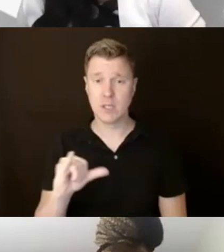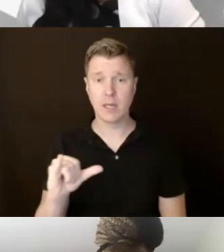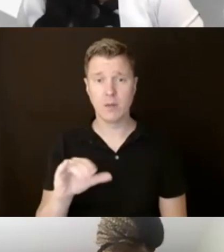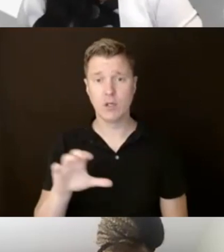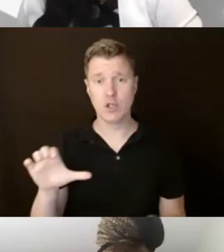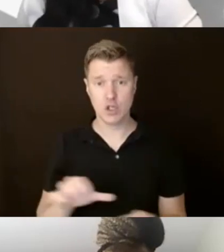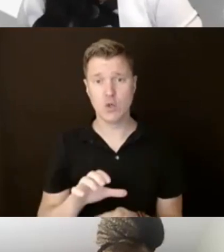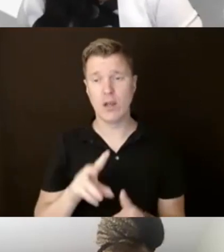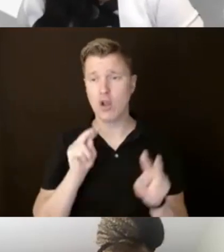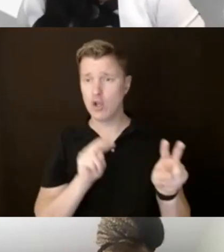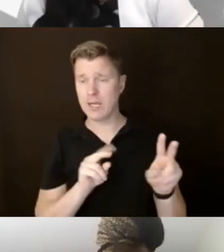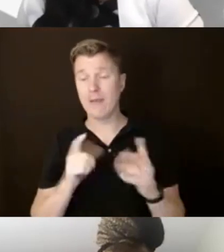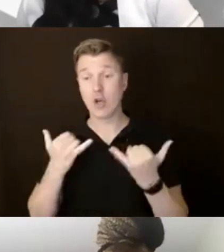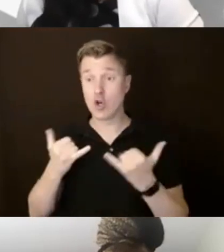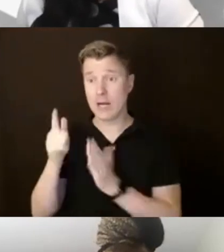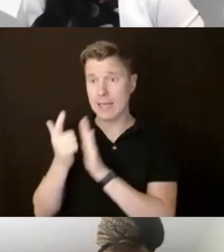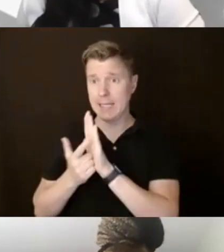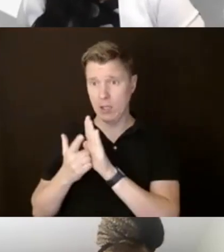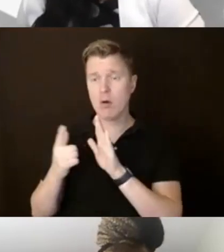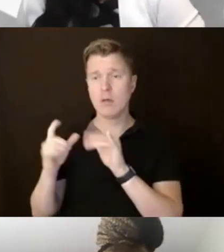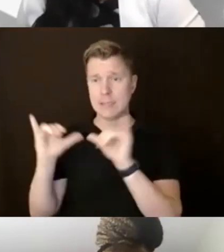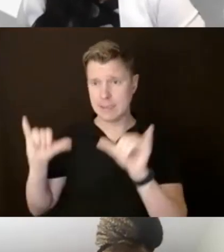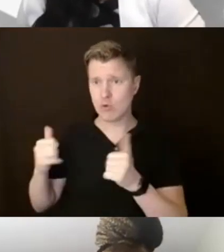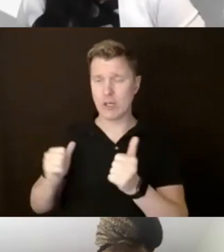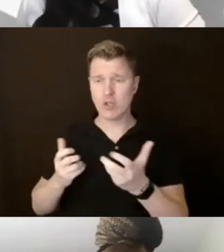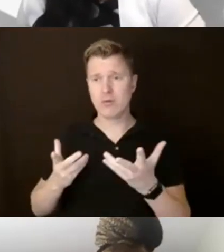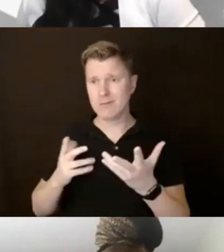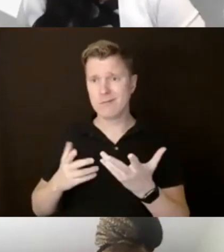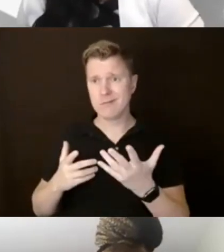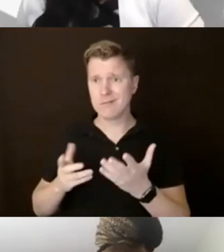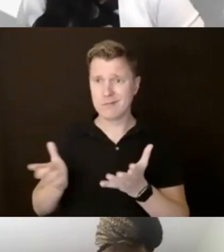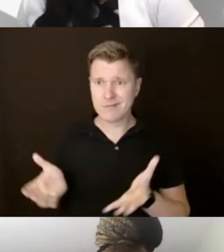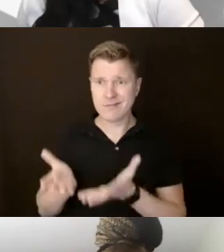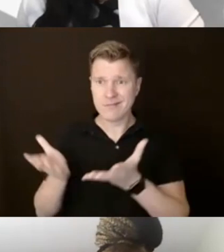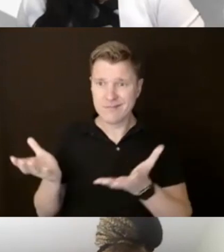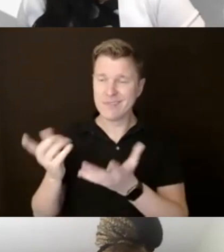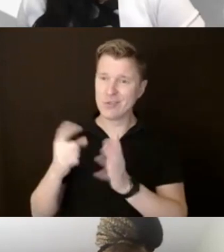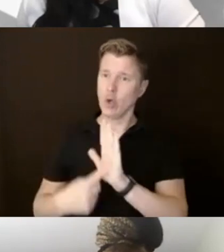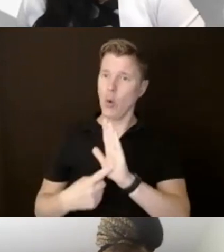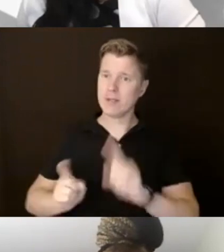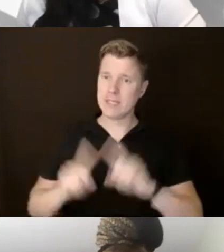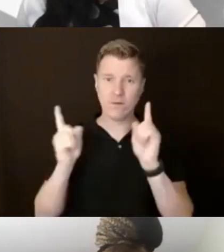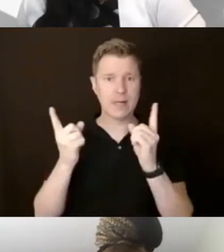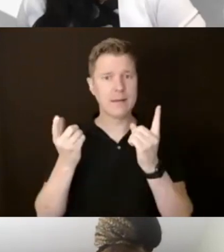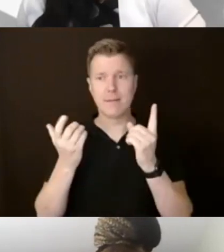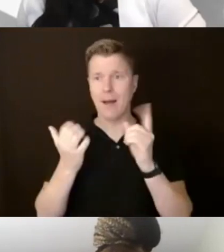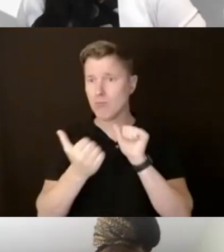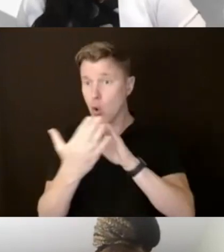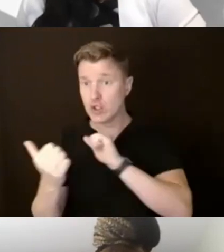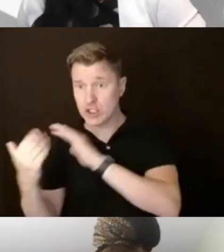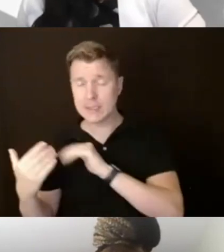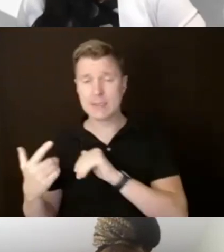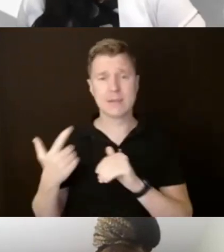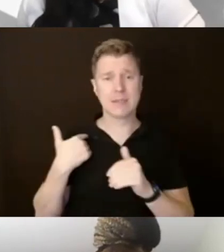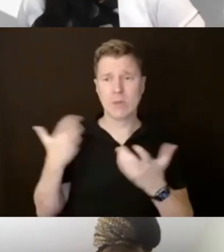looking at the criminal legal system, we try and promote and say that there are always different things that can do. And we really don't want